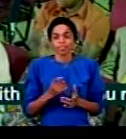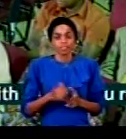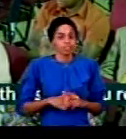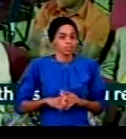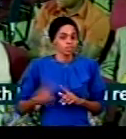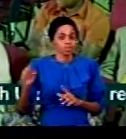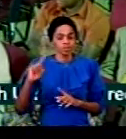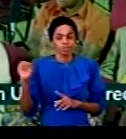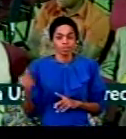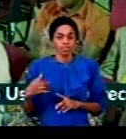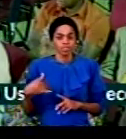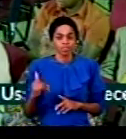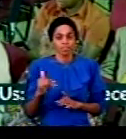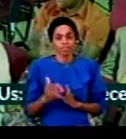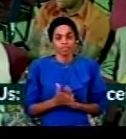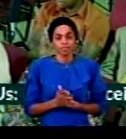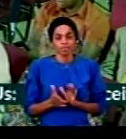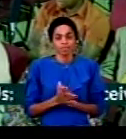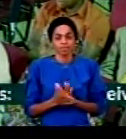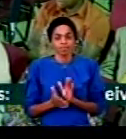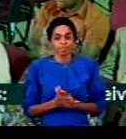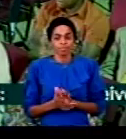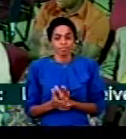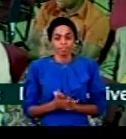Online, be getting ready.